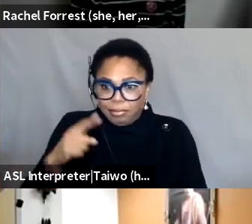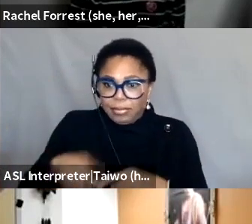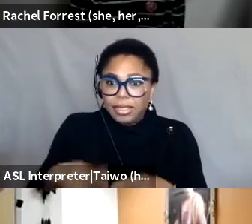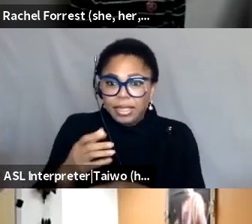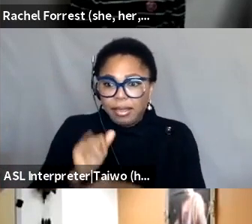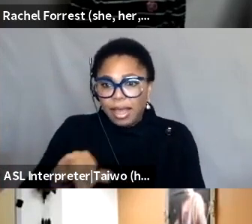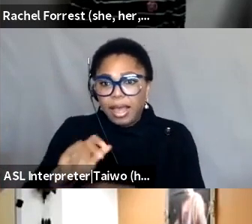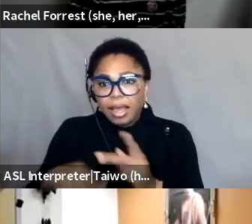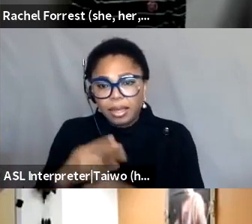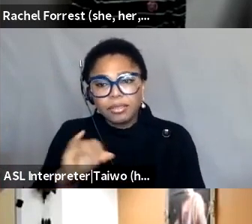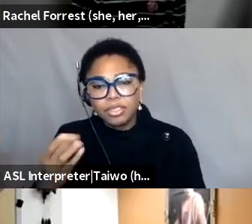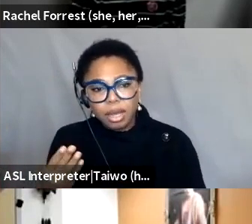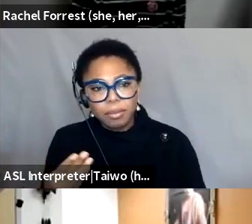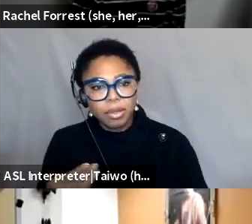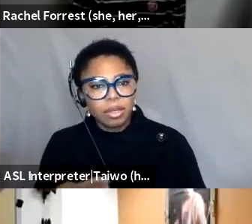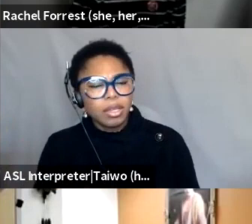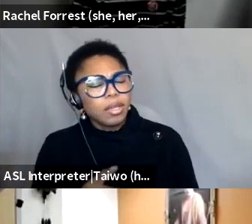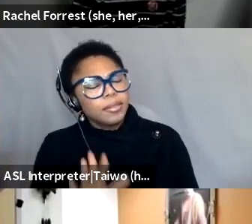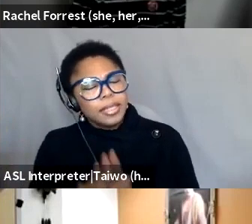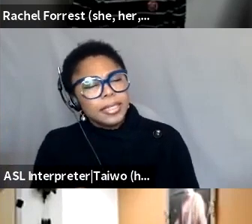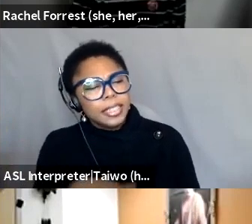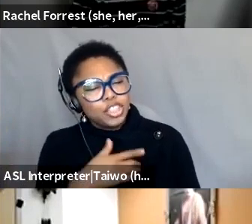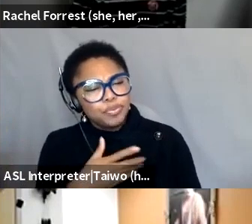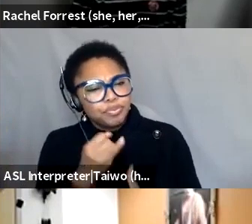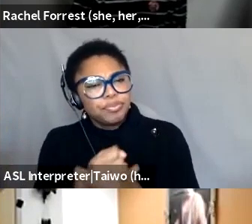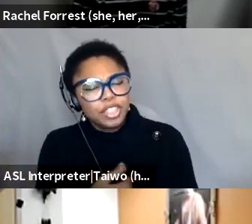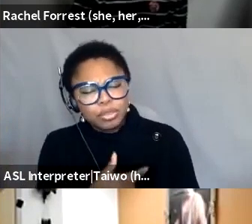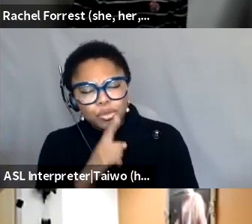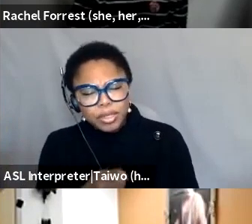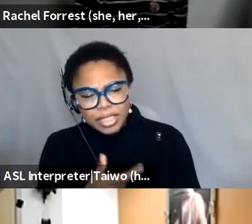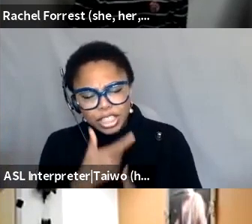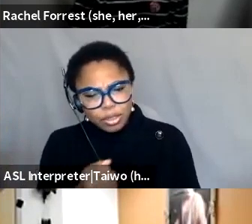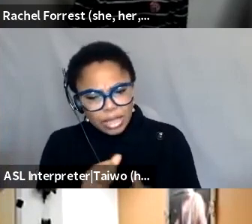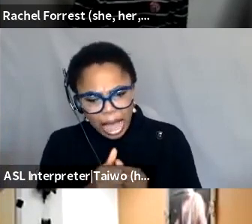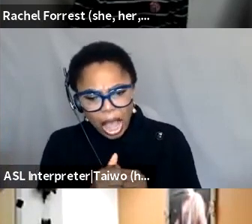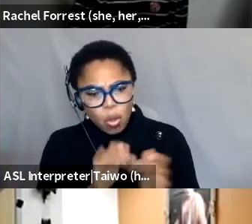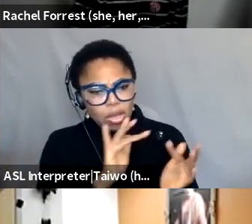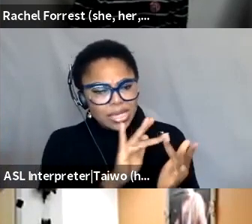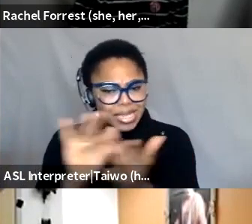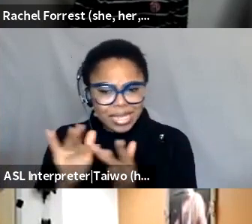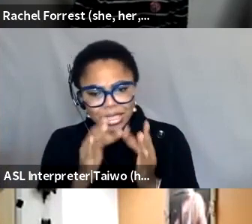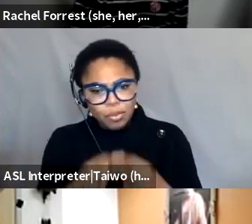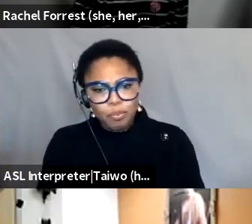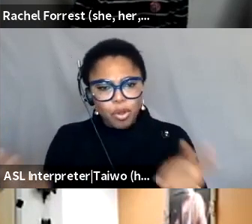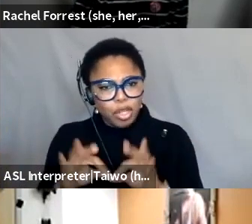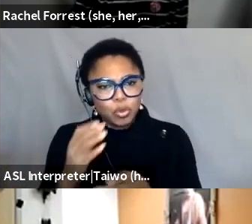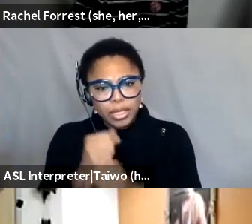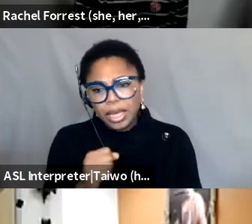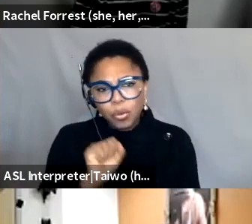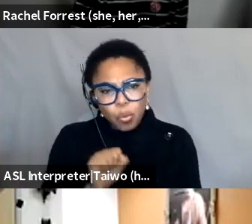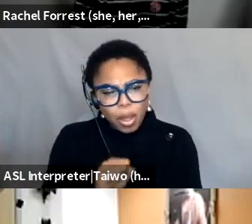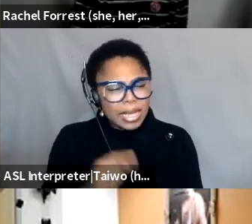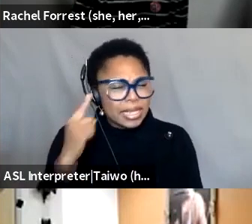job. So it's really interesting, isn't it, how important networking is to getting employment. And it